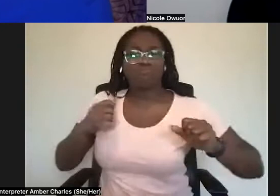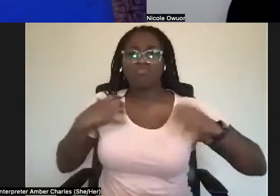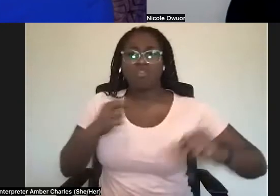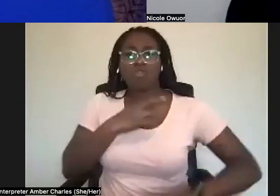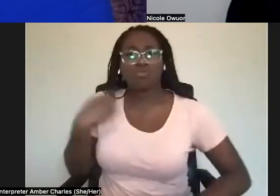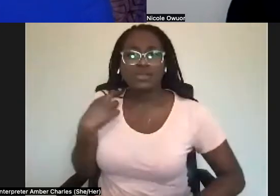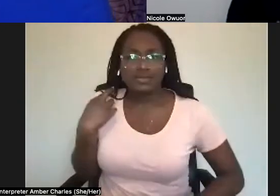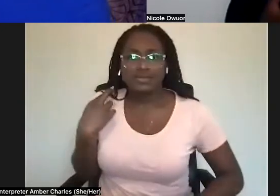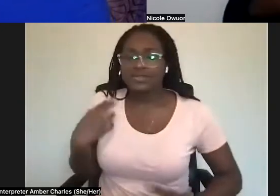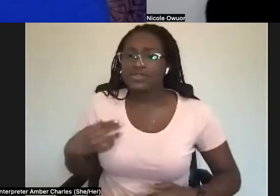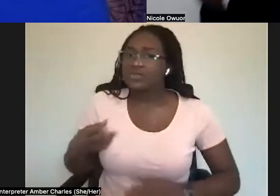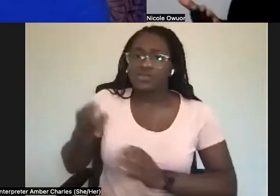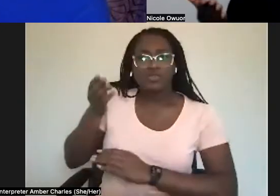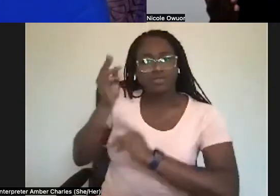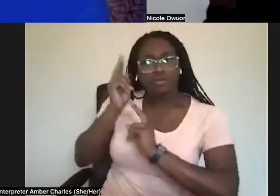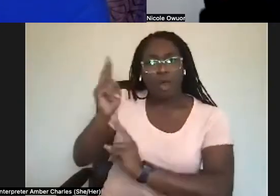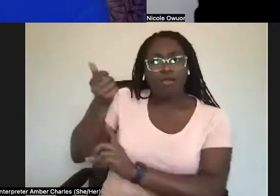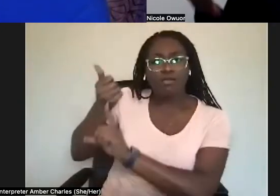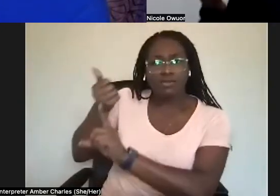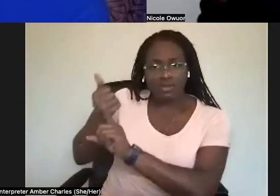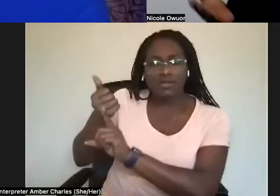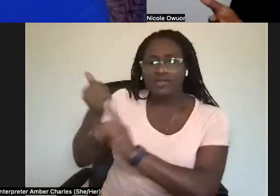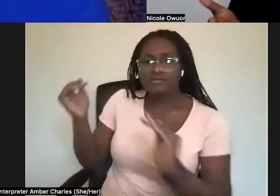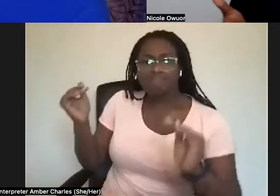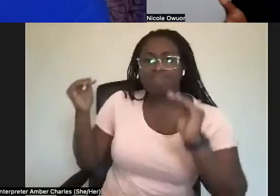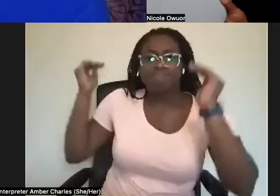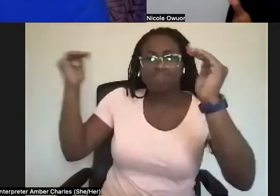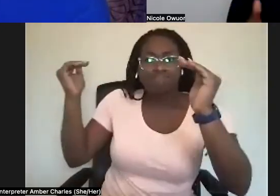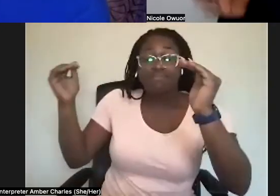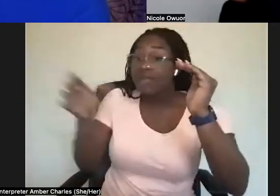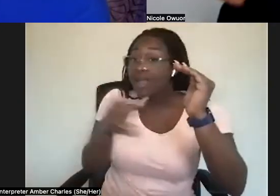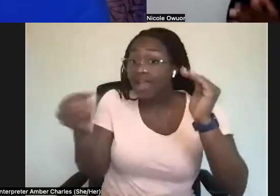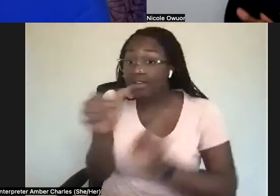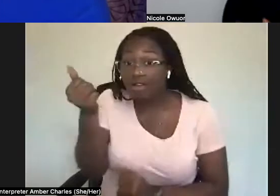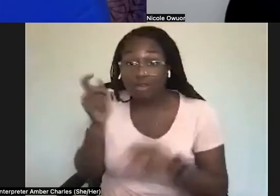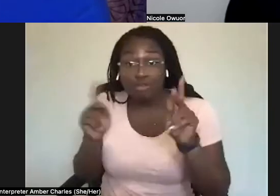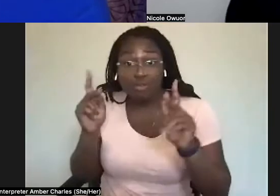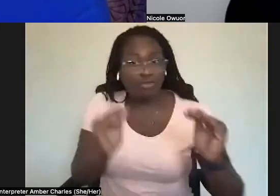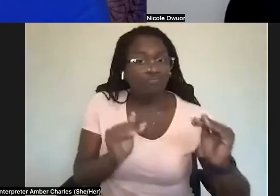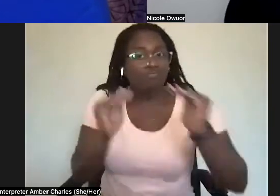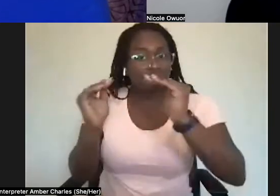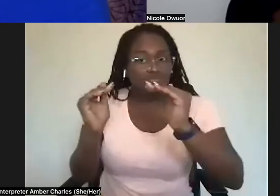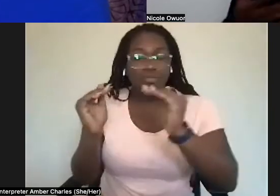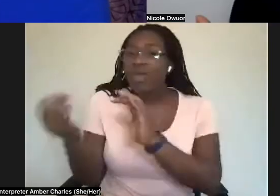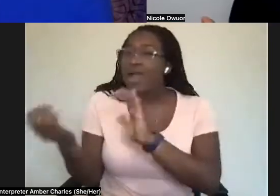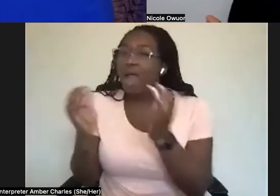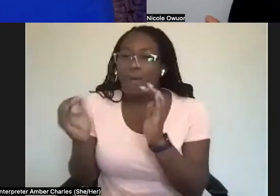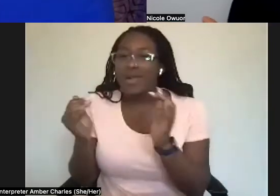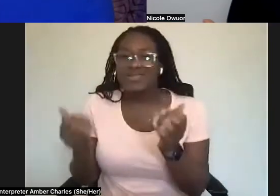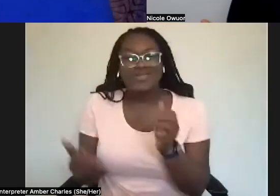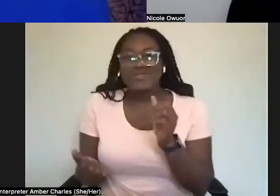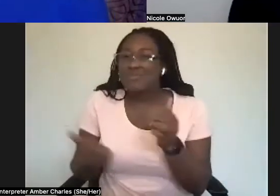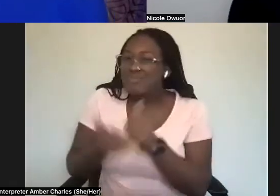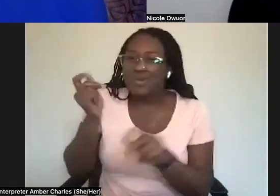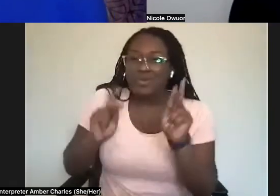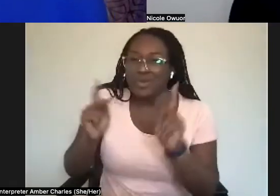honor themselves and elevate themselves and others, as opposed to the way a lot of people might think